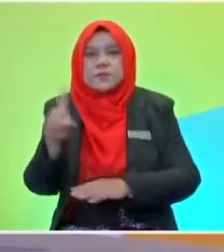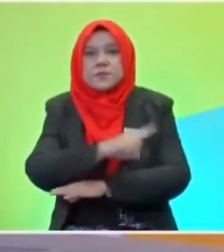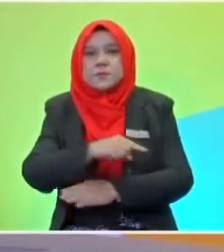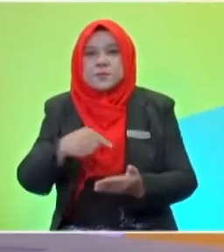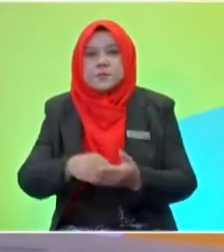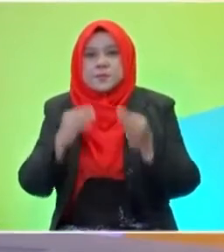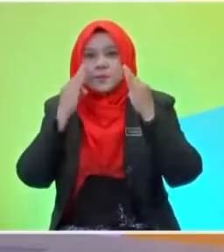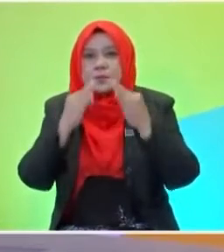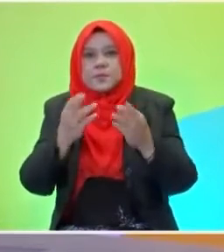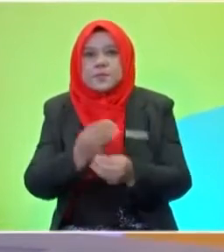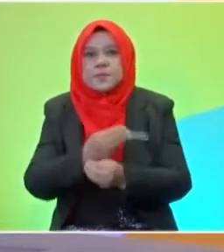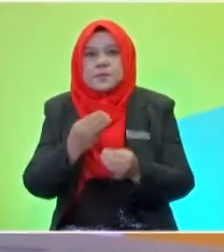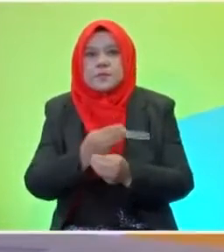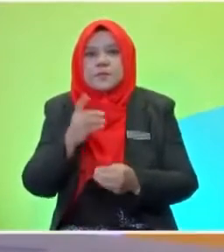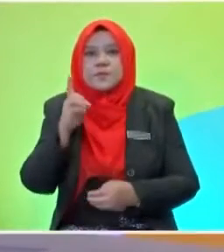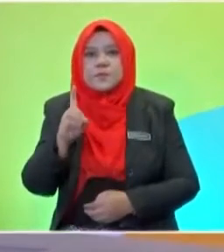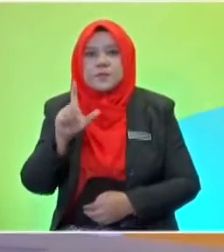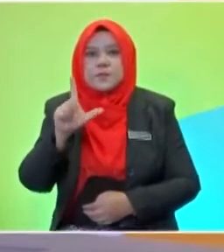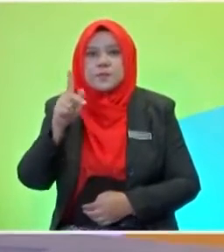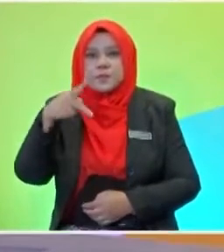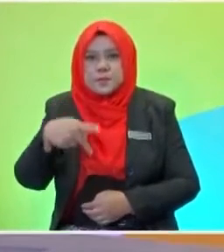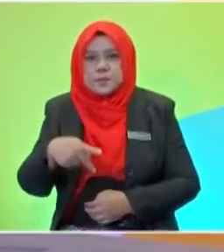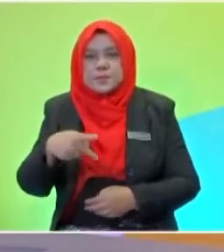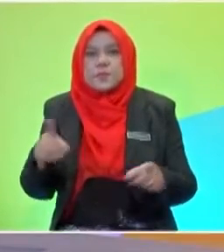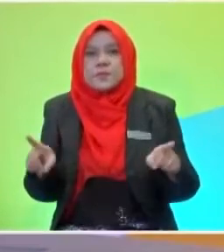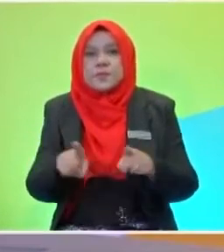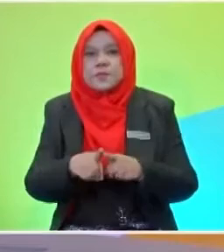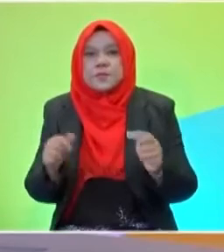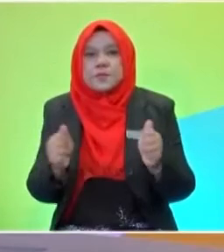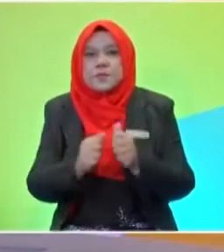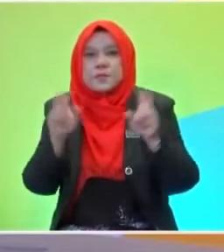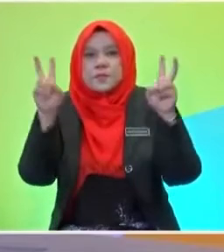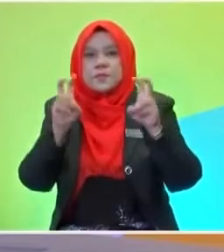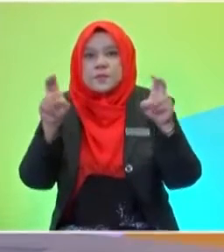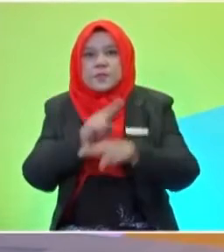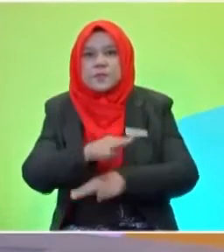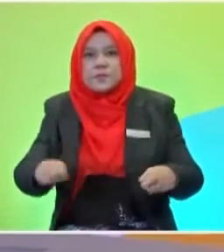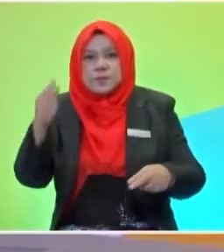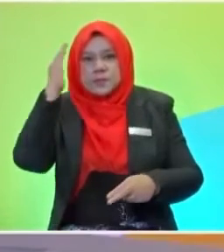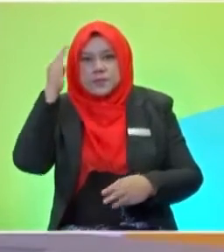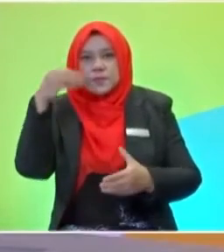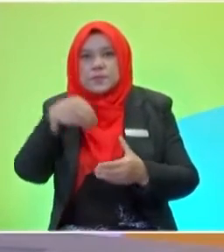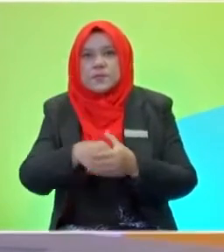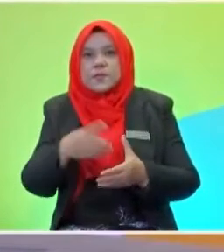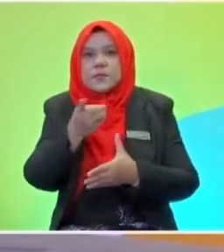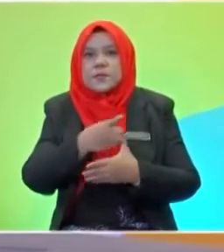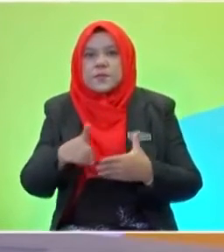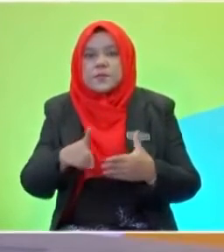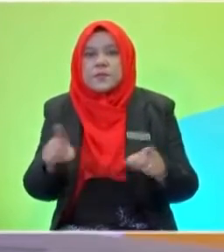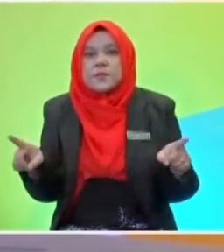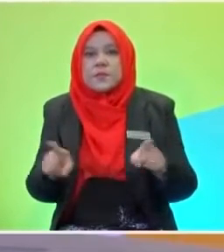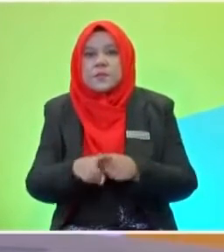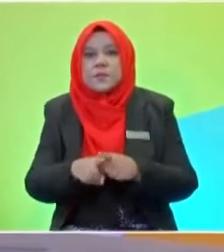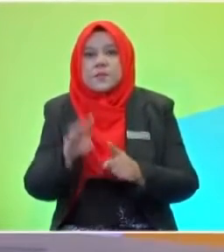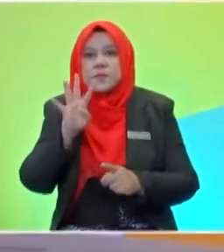are focusing on Mathematics DLP with the topic of unknown in division, together with our 4 friends